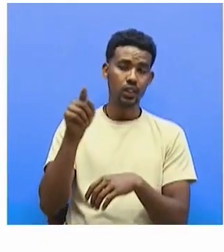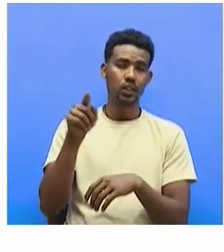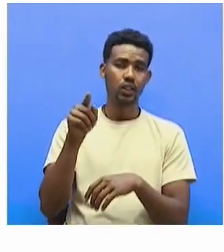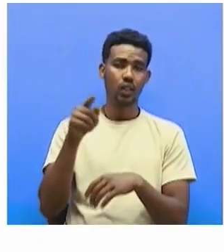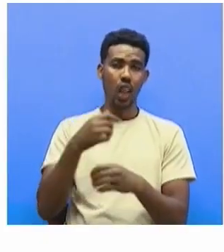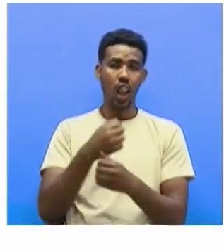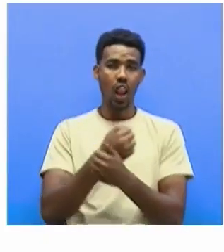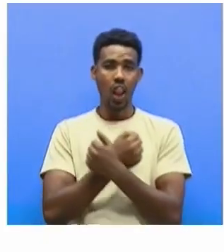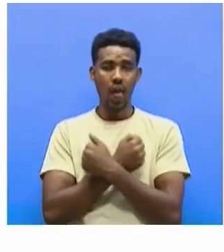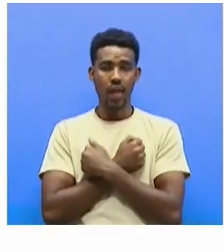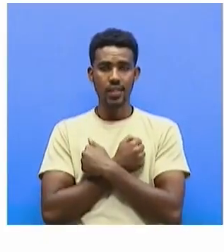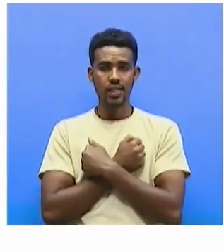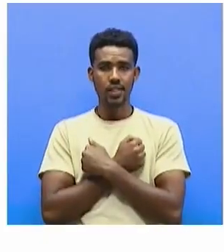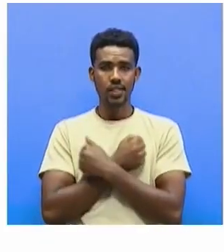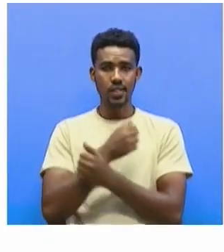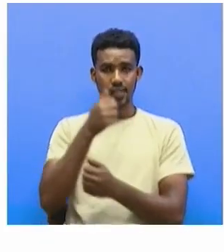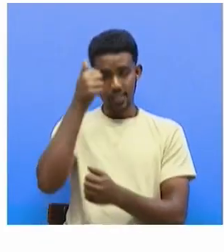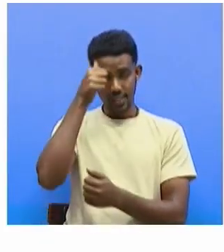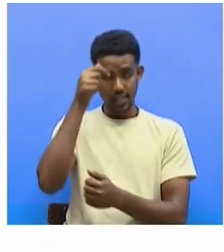like